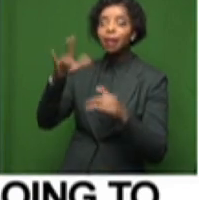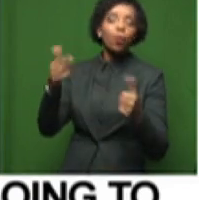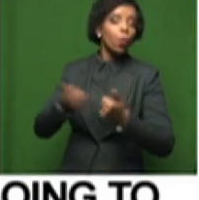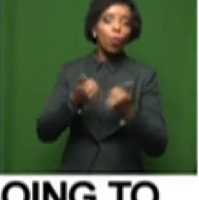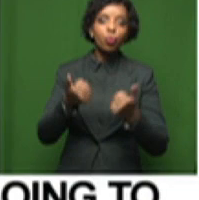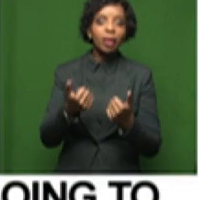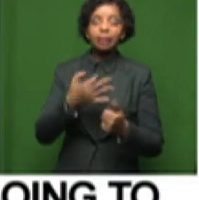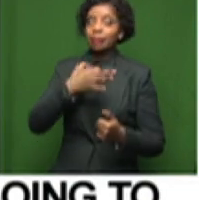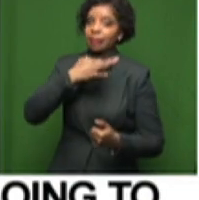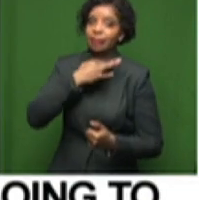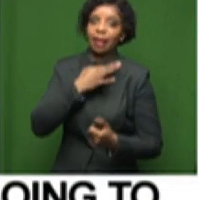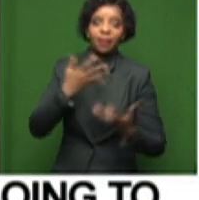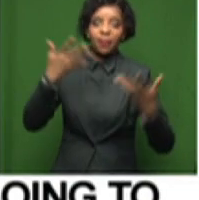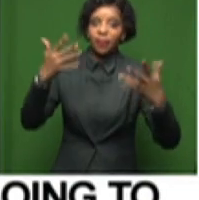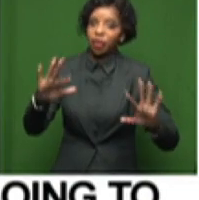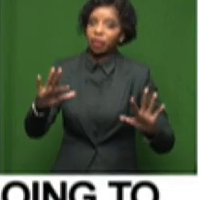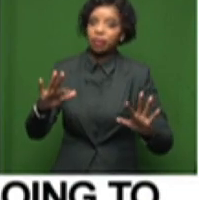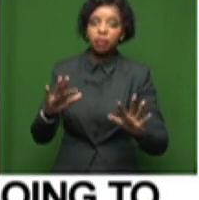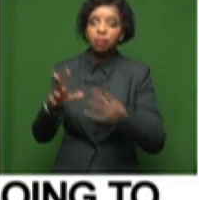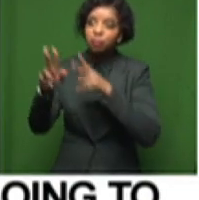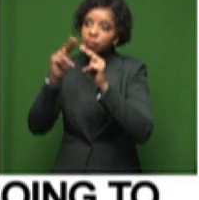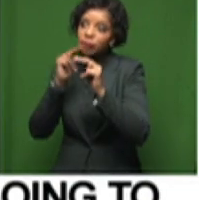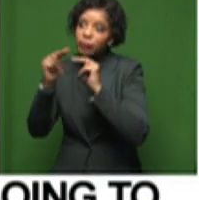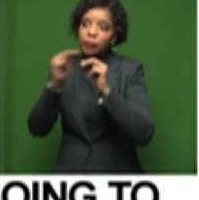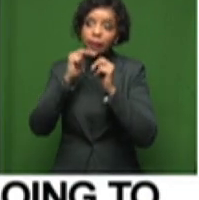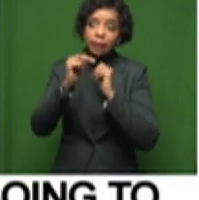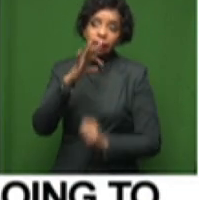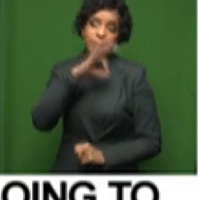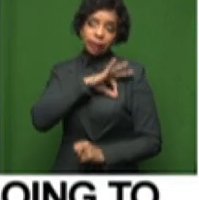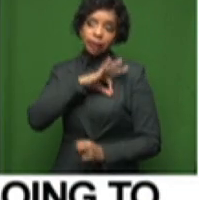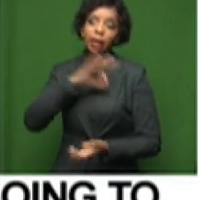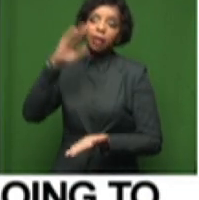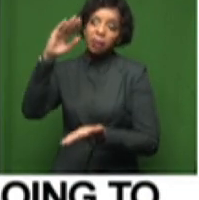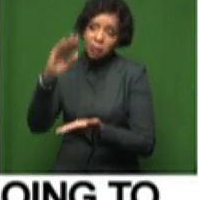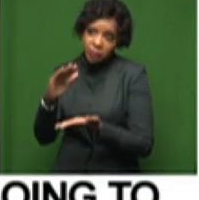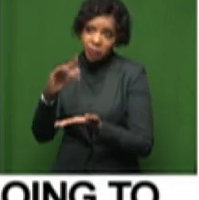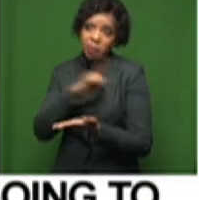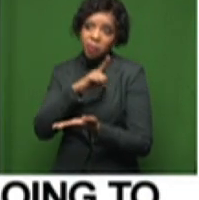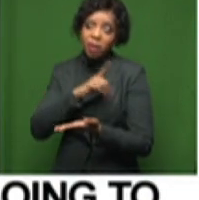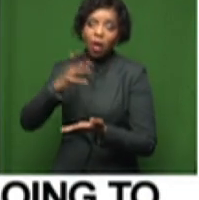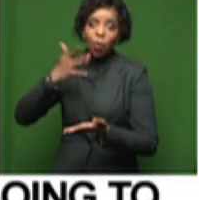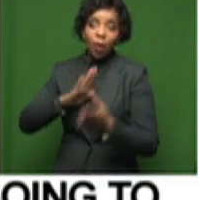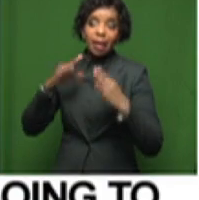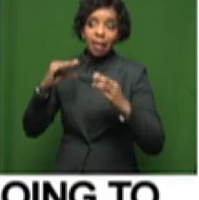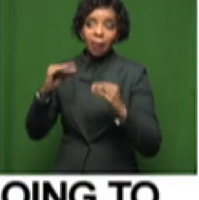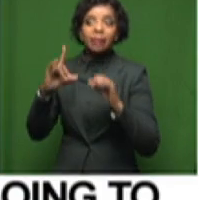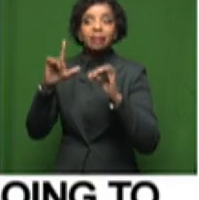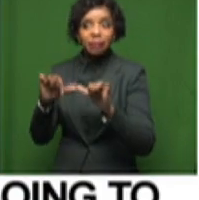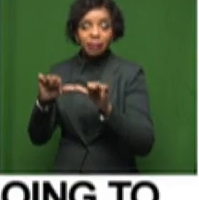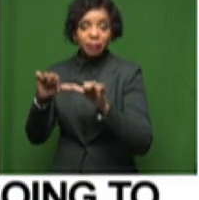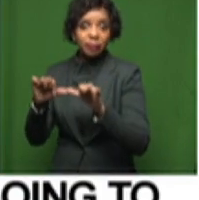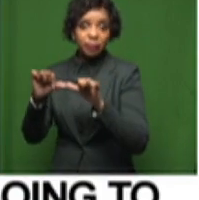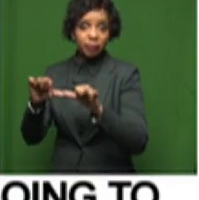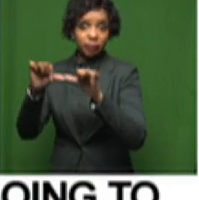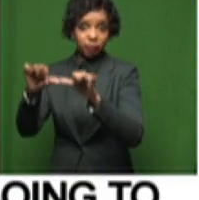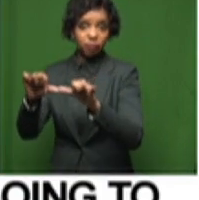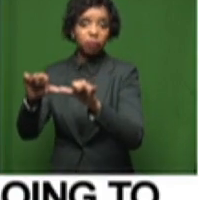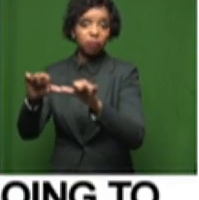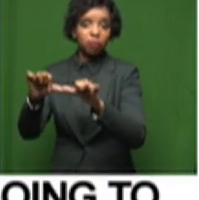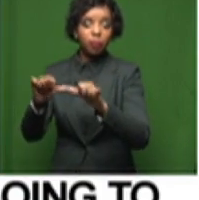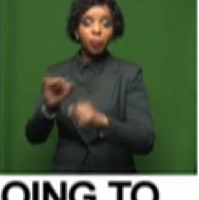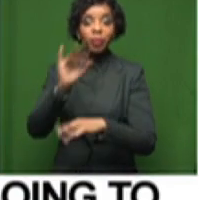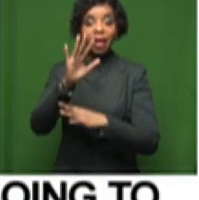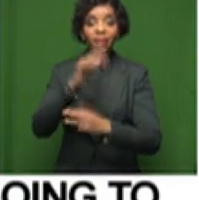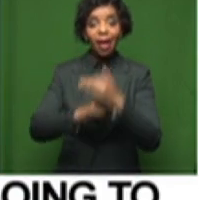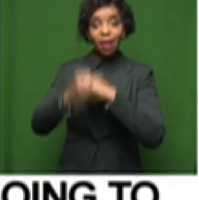even negotiated salary reductions to keep the businesses afloat. Over the past 5 years, public